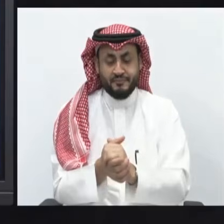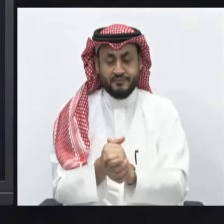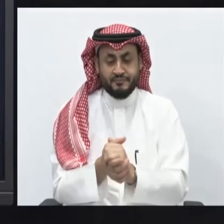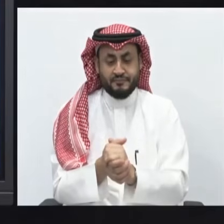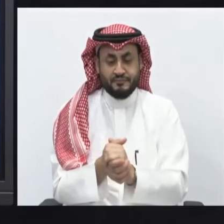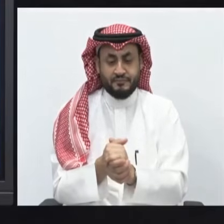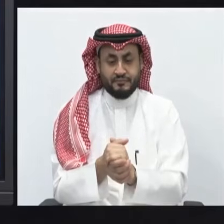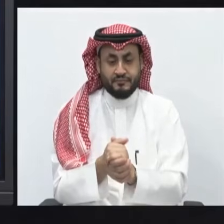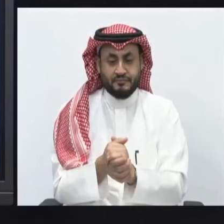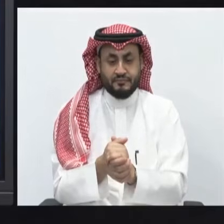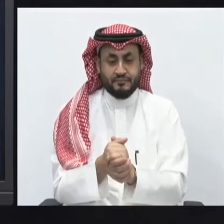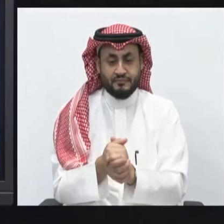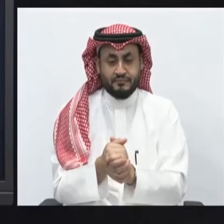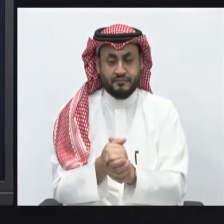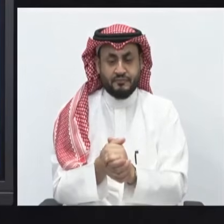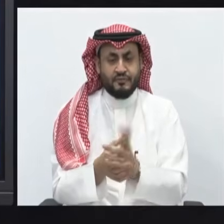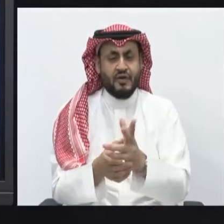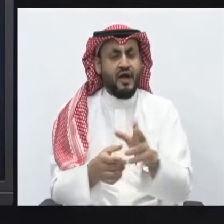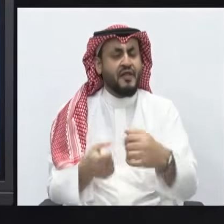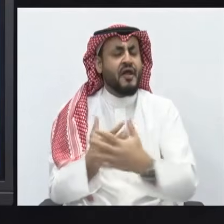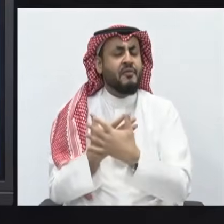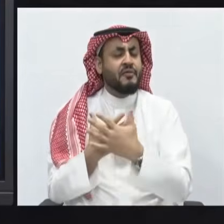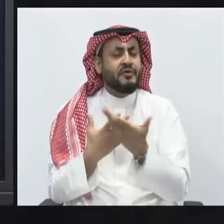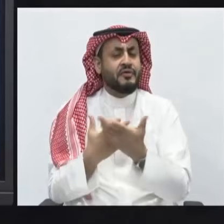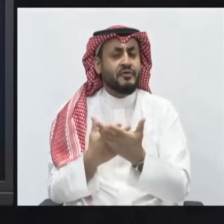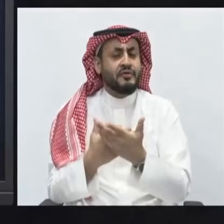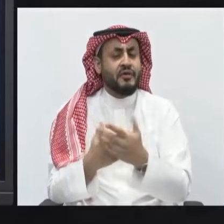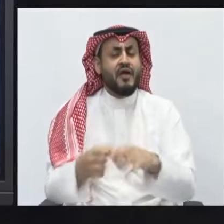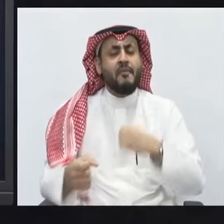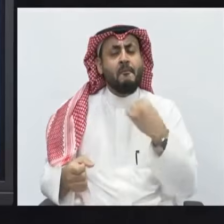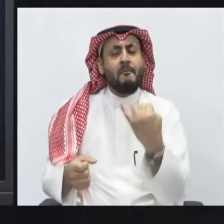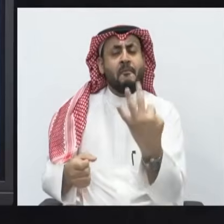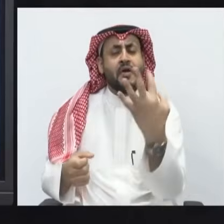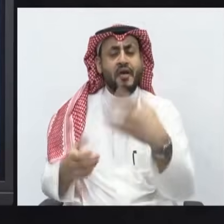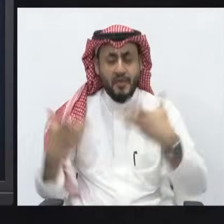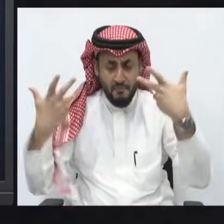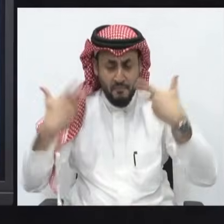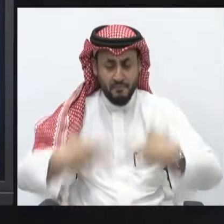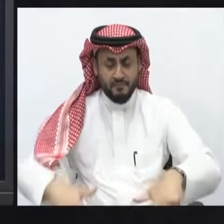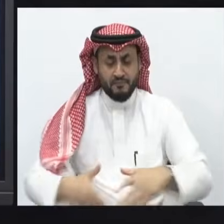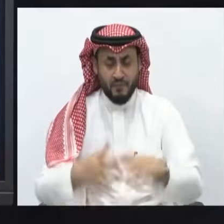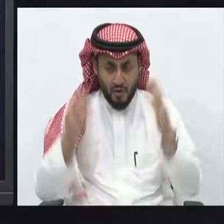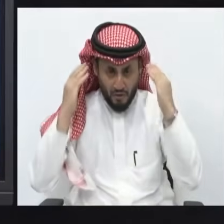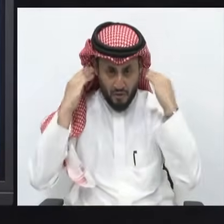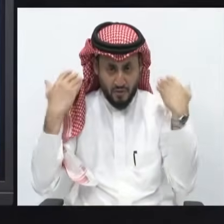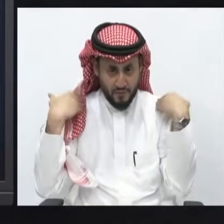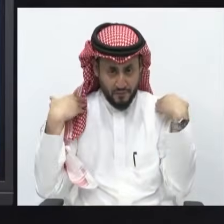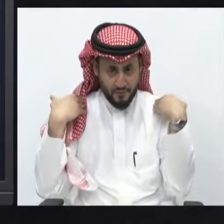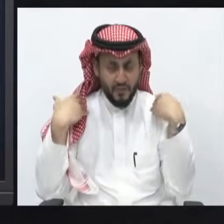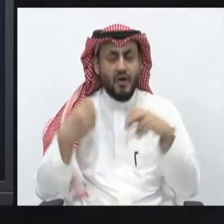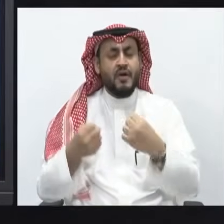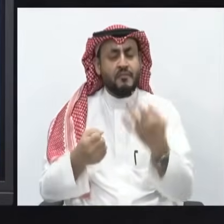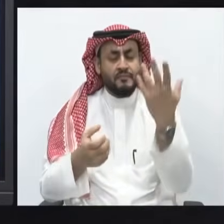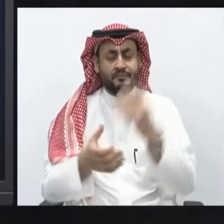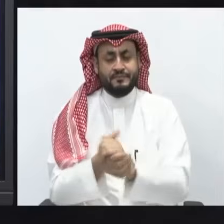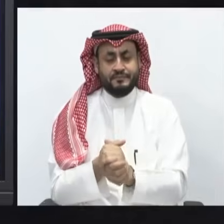this boy has what? Many body parts. Body parts, head, shoulders, etc.